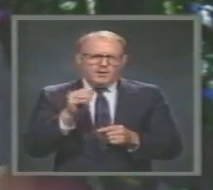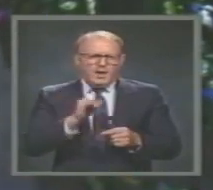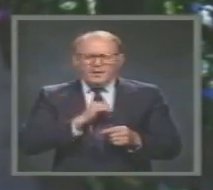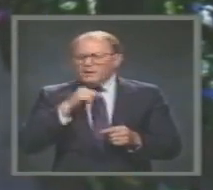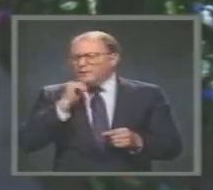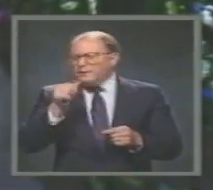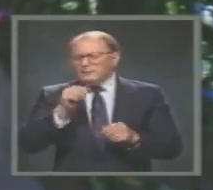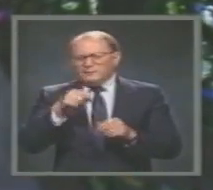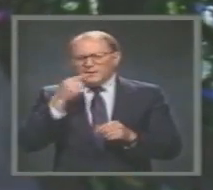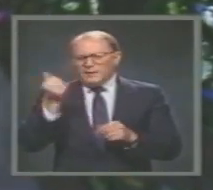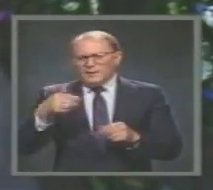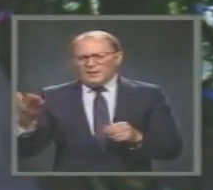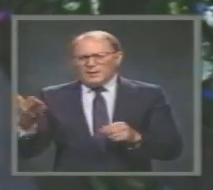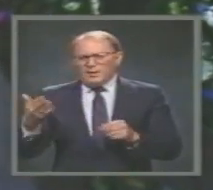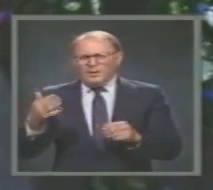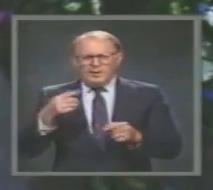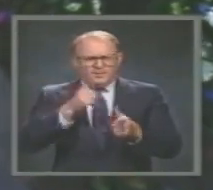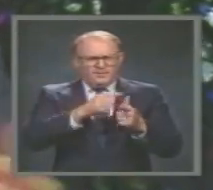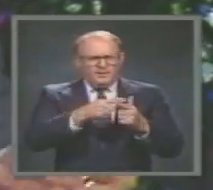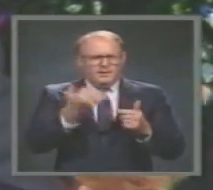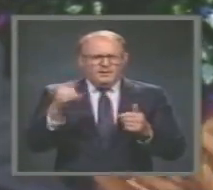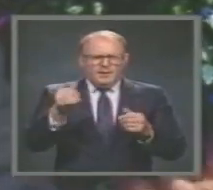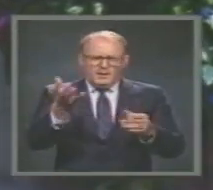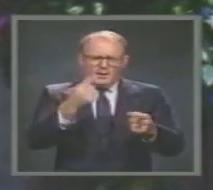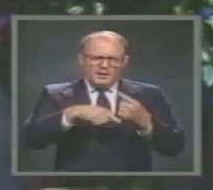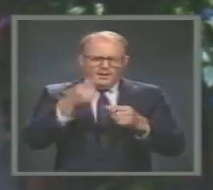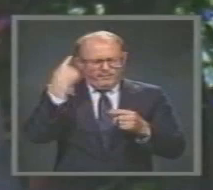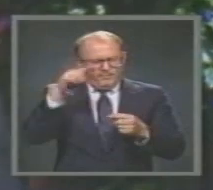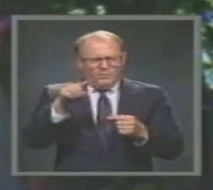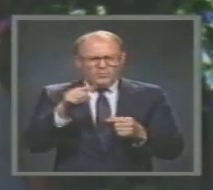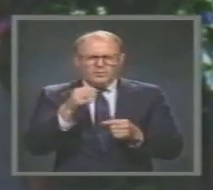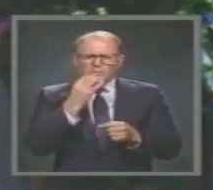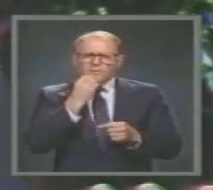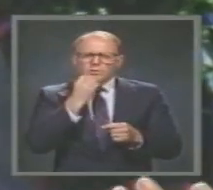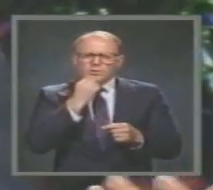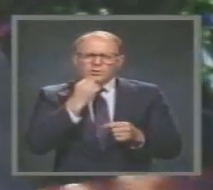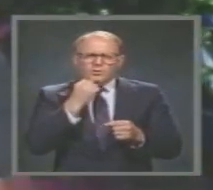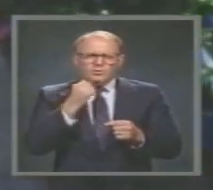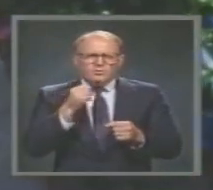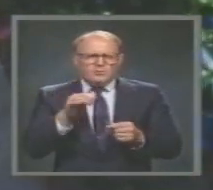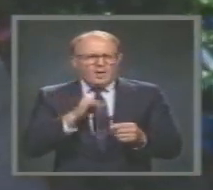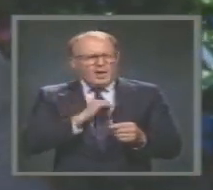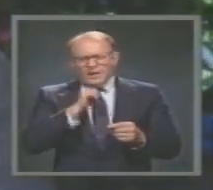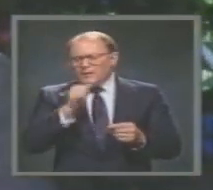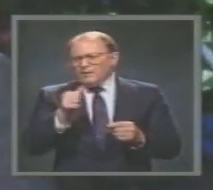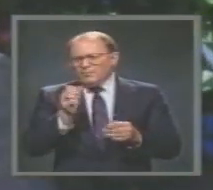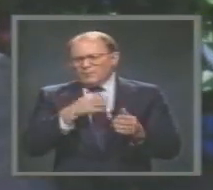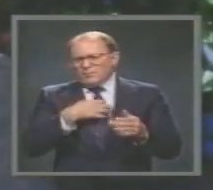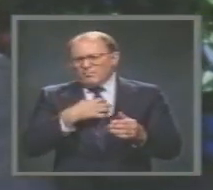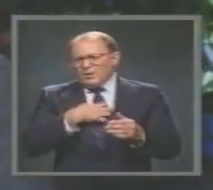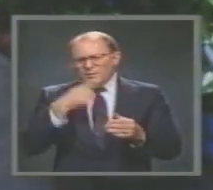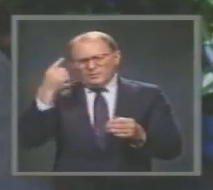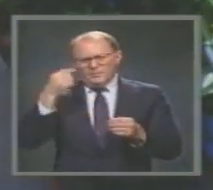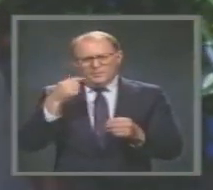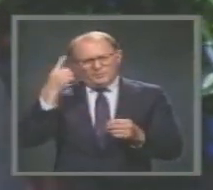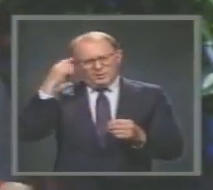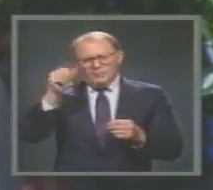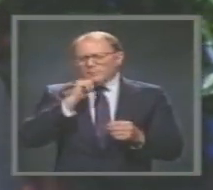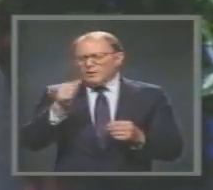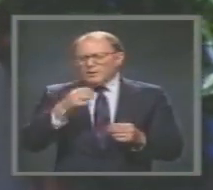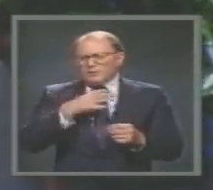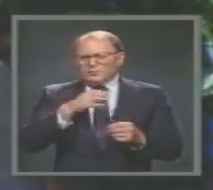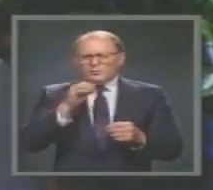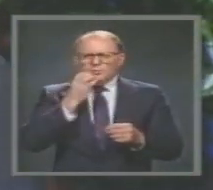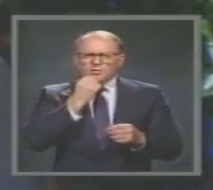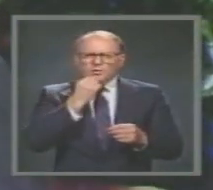speak up because I wasn't a Jew. Then they came for the trade unionist, and I didn't speak up because I wasn't a trade unionist. Then they came